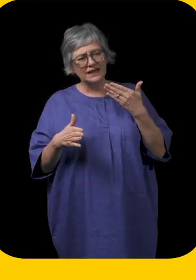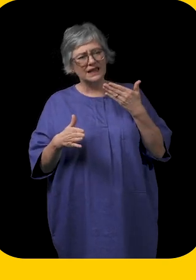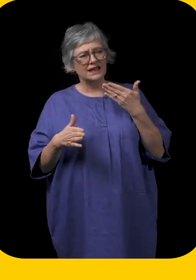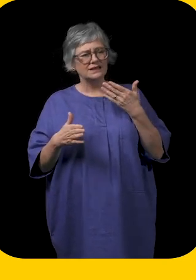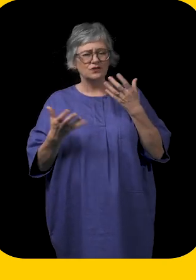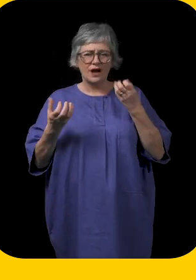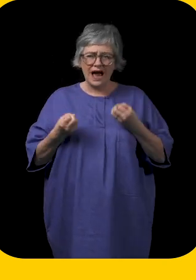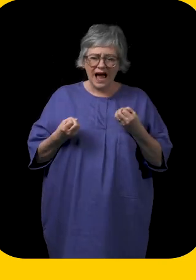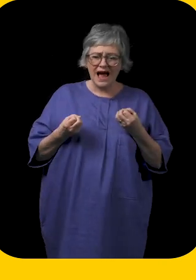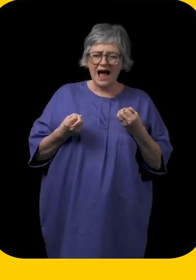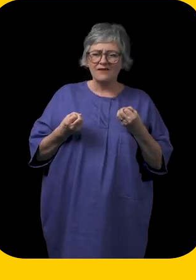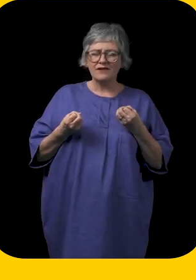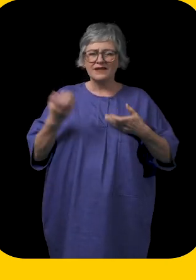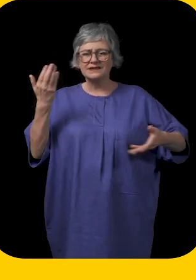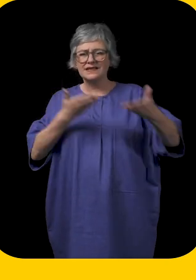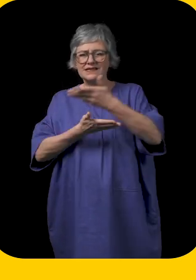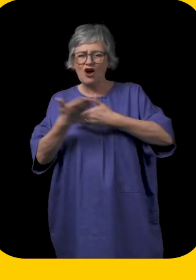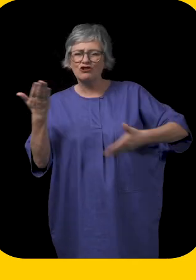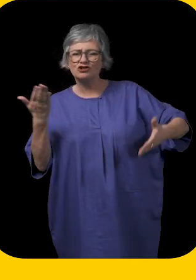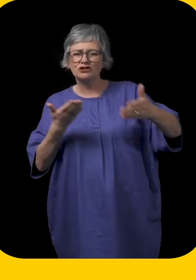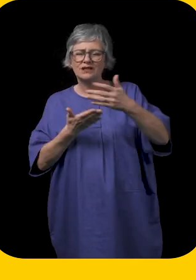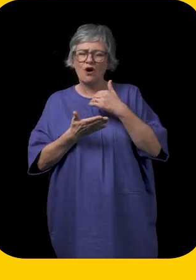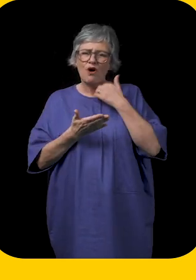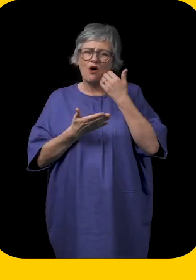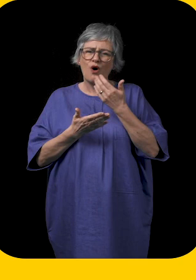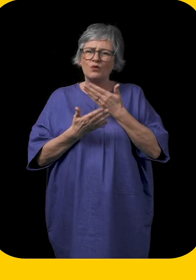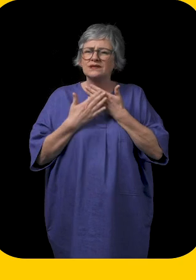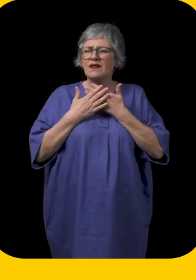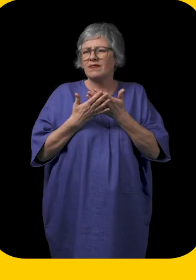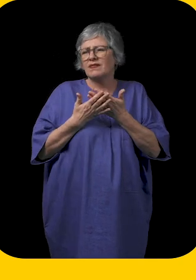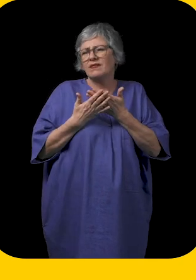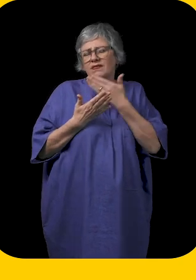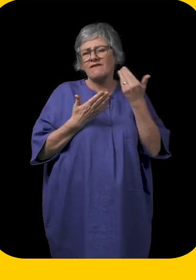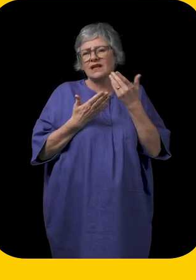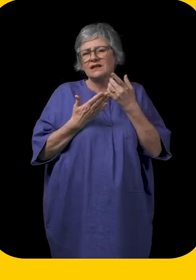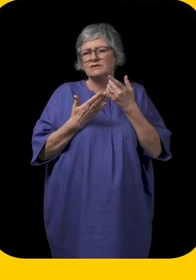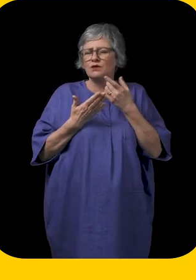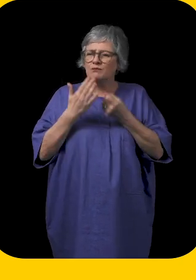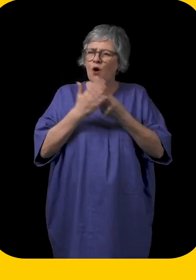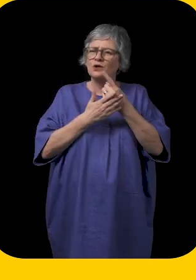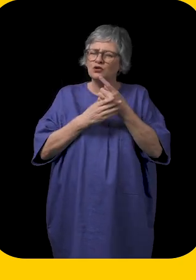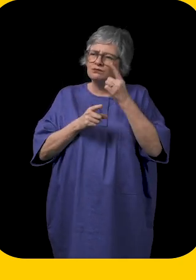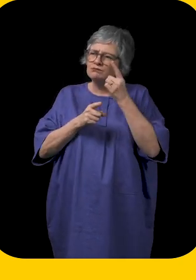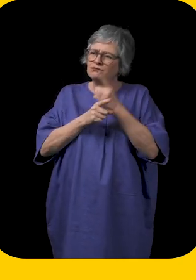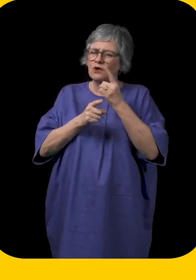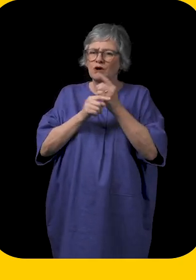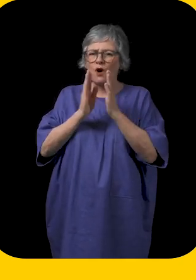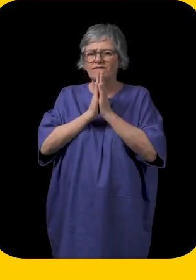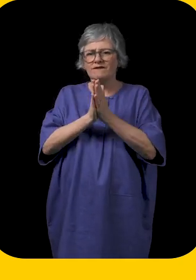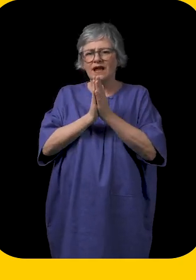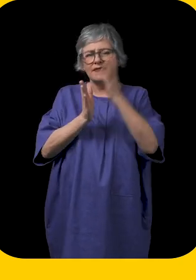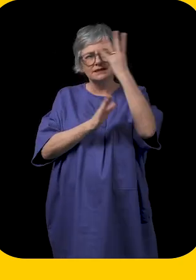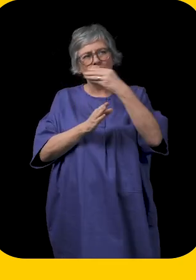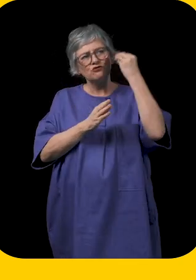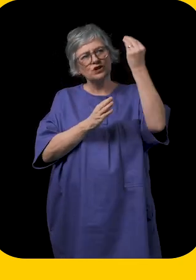No, it's been very nice to have this the discussion, and it's always nice to have the